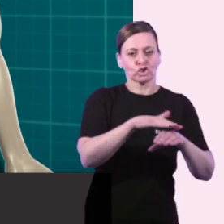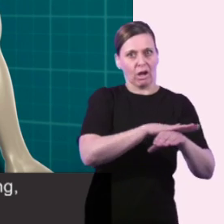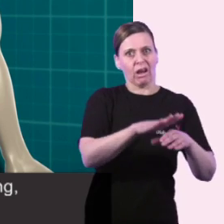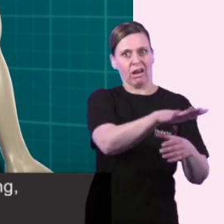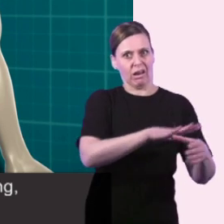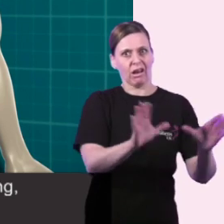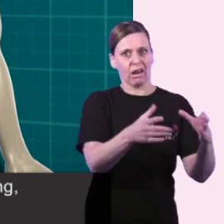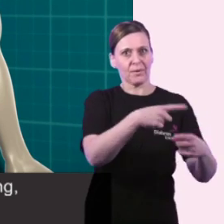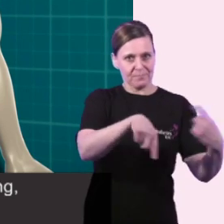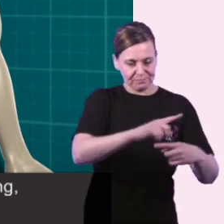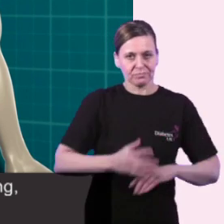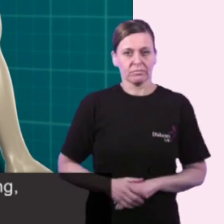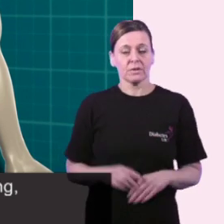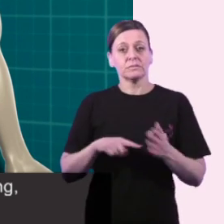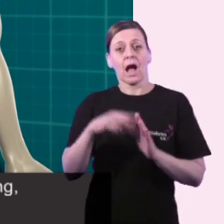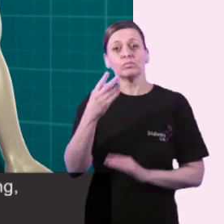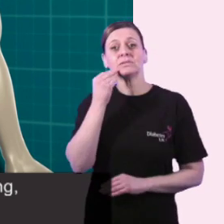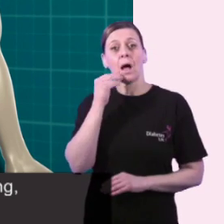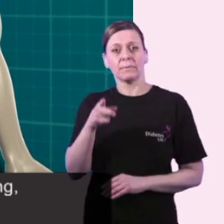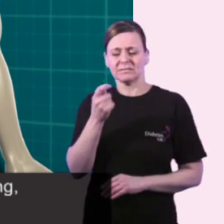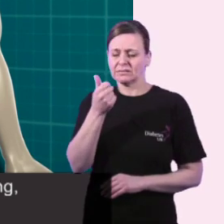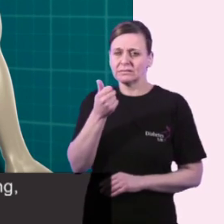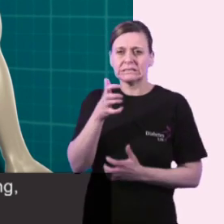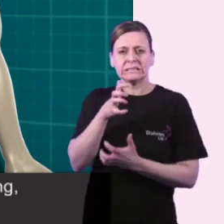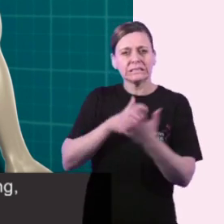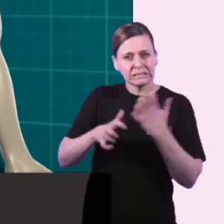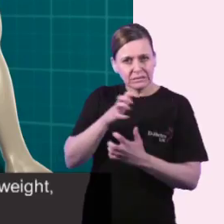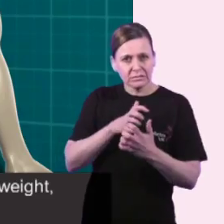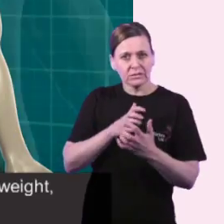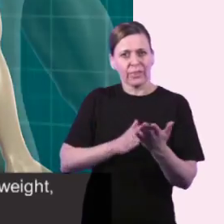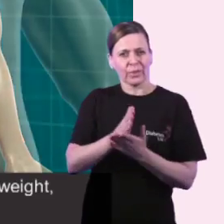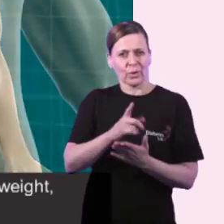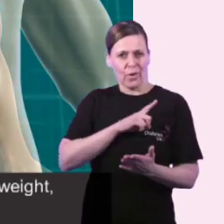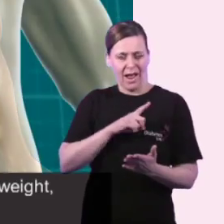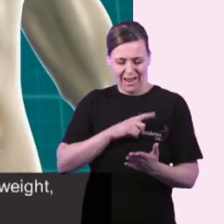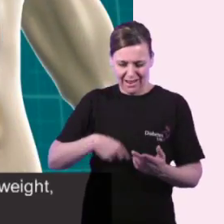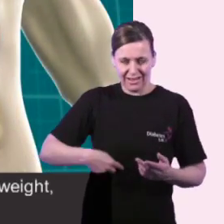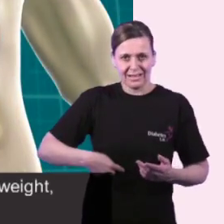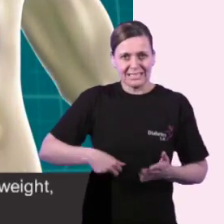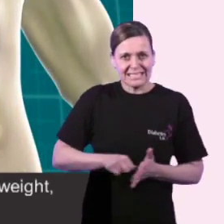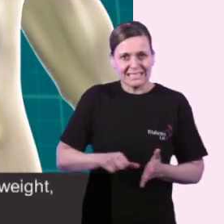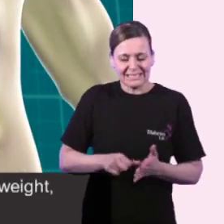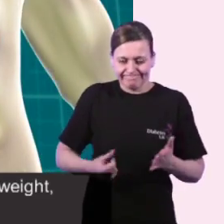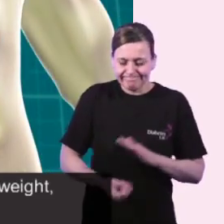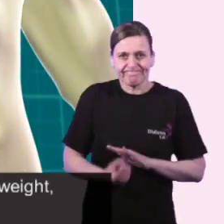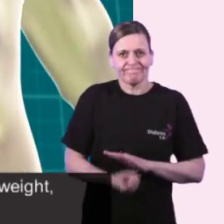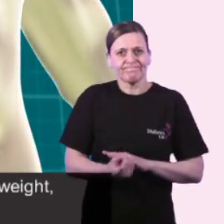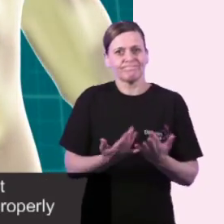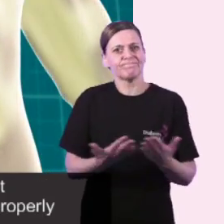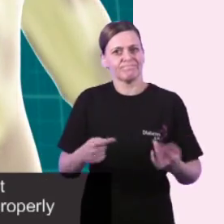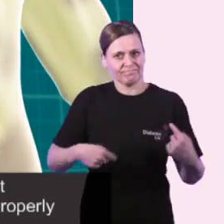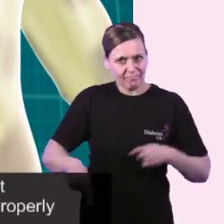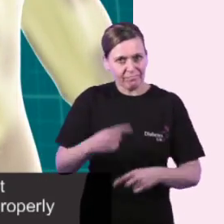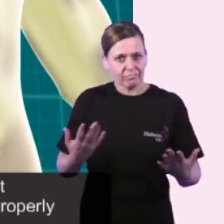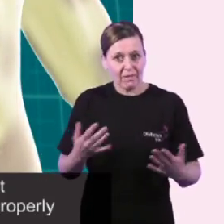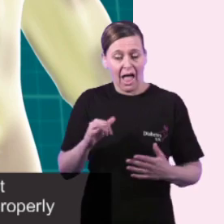or the insulin it is producing isn't working properly. That can be due to being overweight because a build